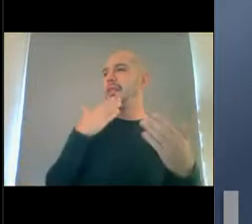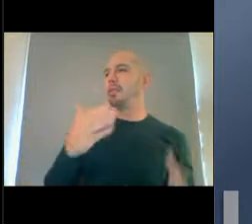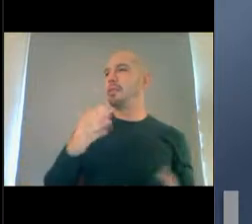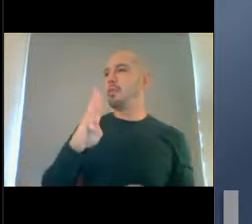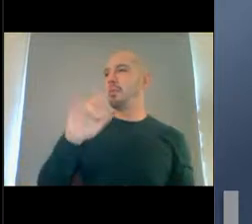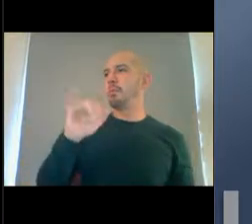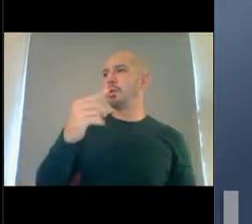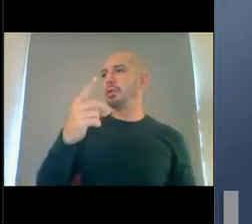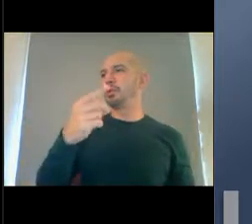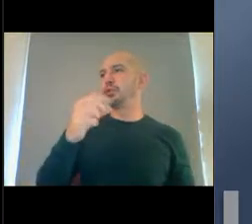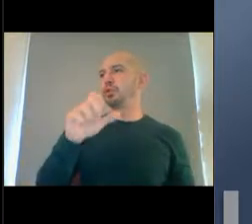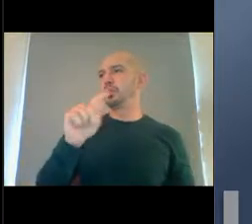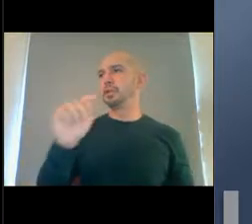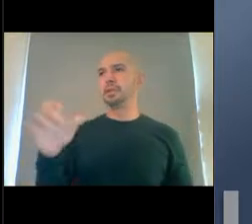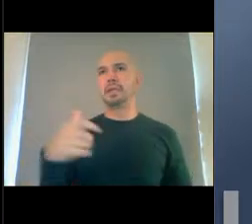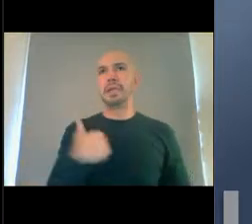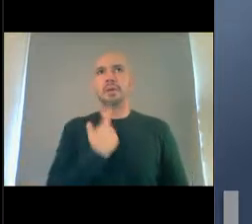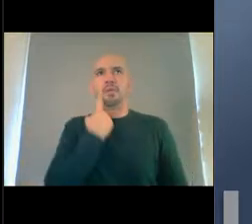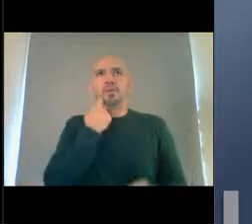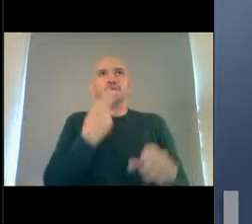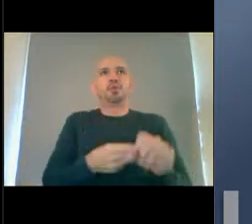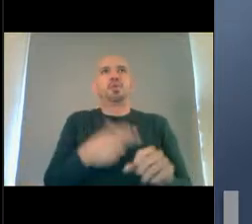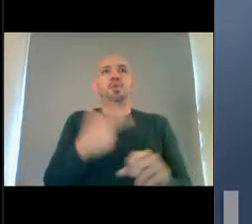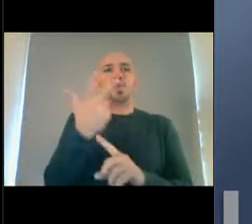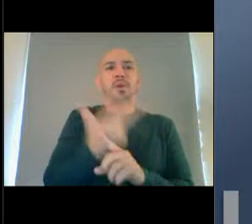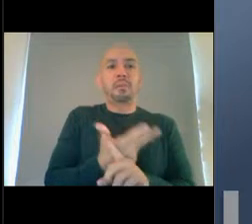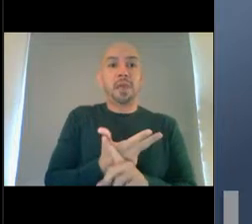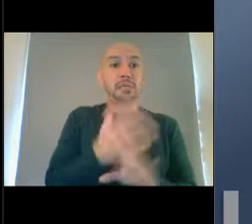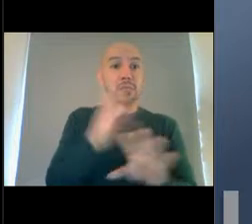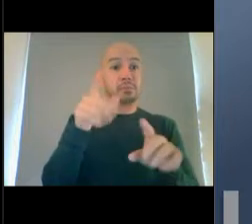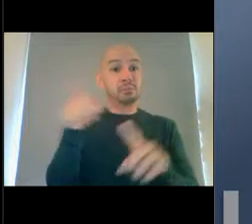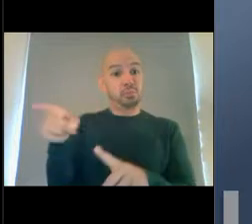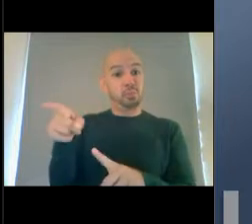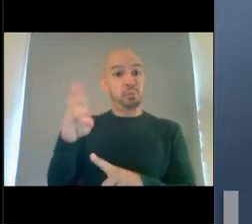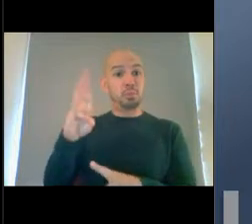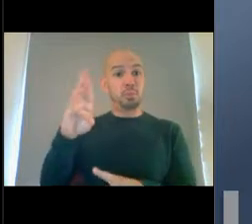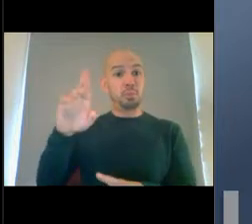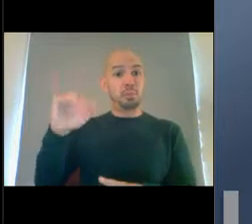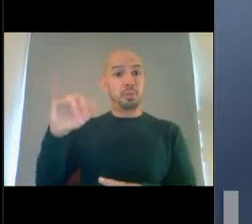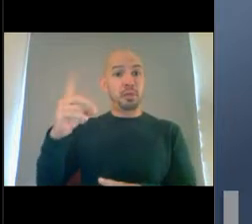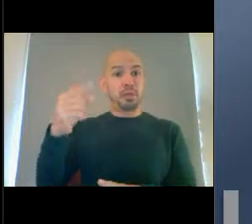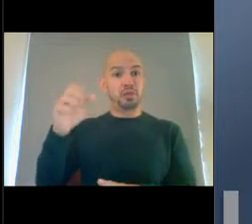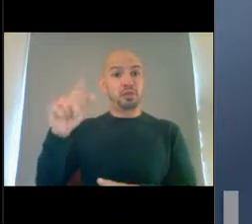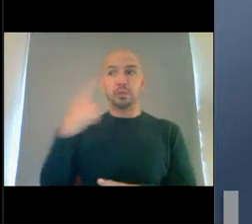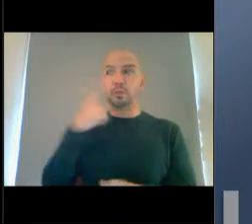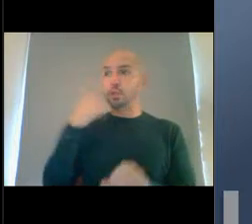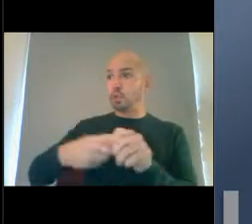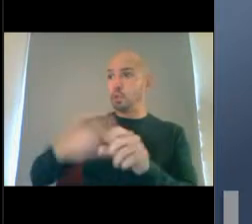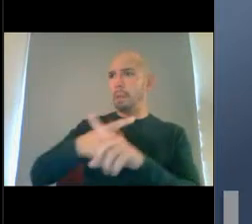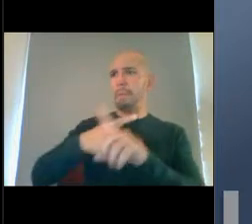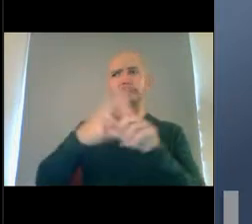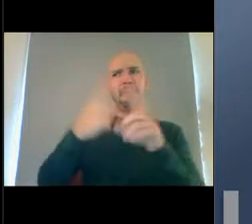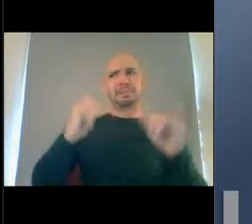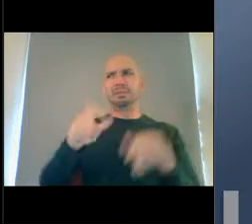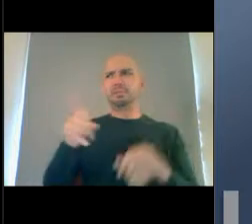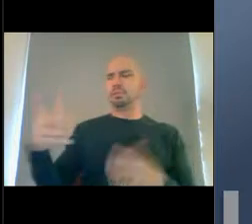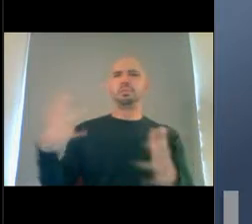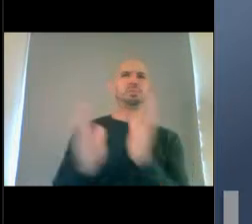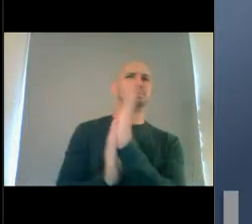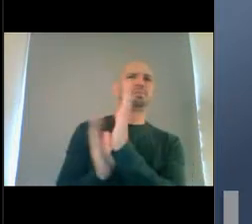to say having we've been with the program for three months bridgette is right up there tip top program